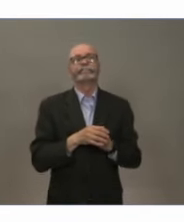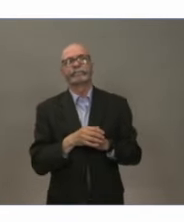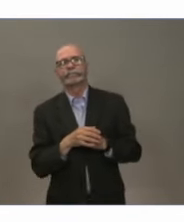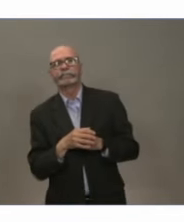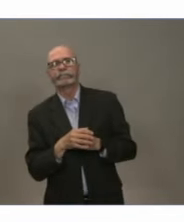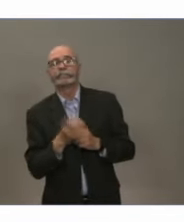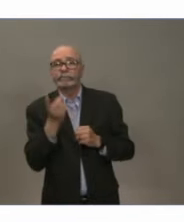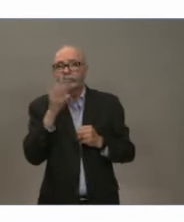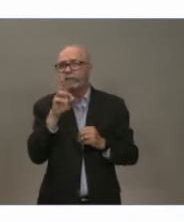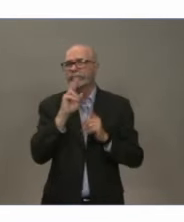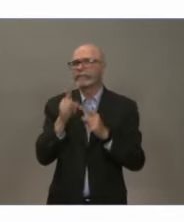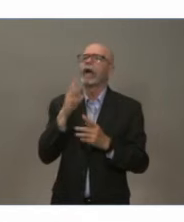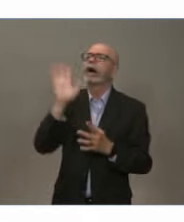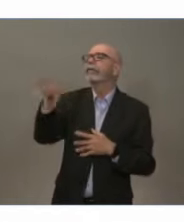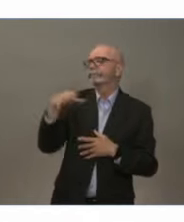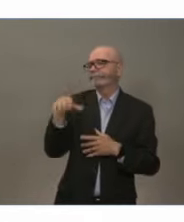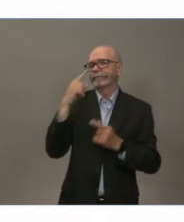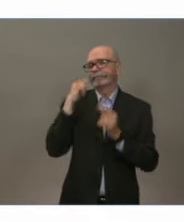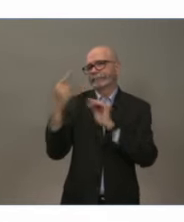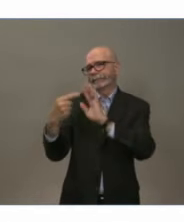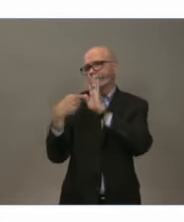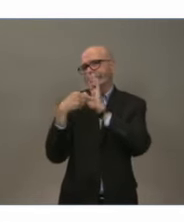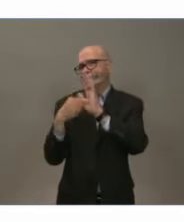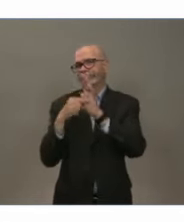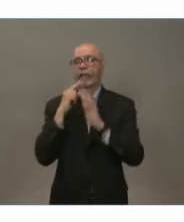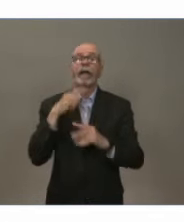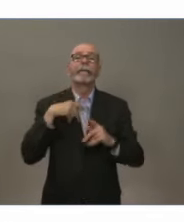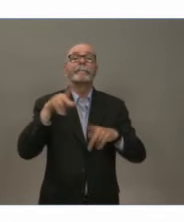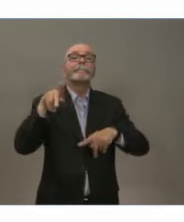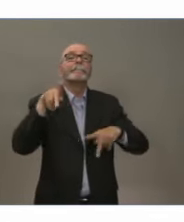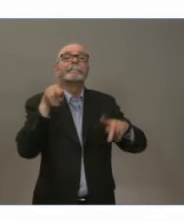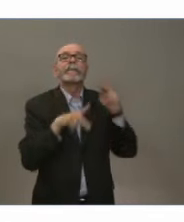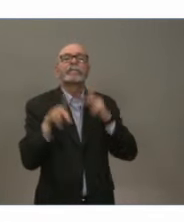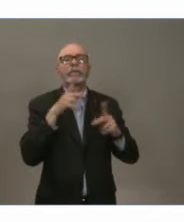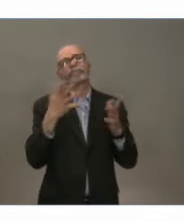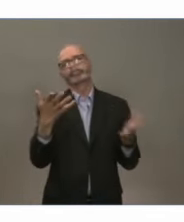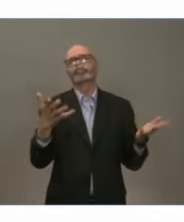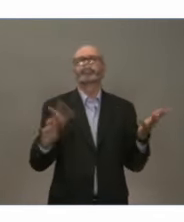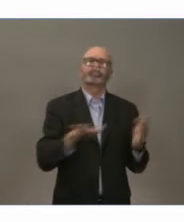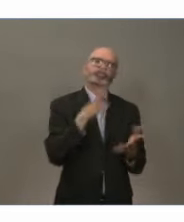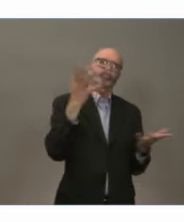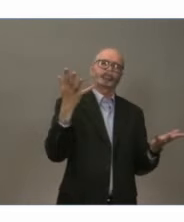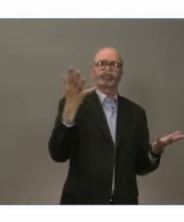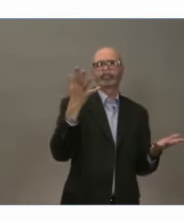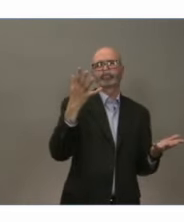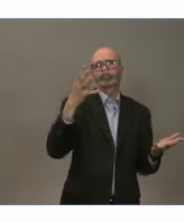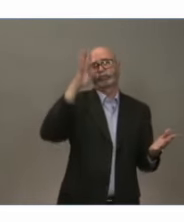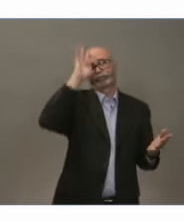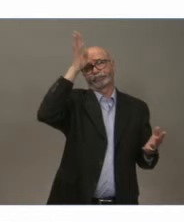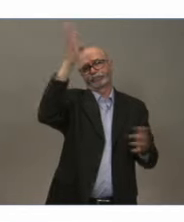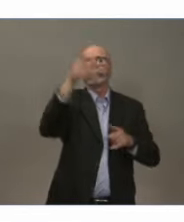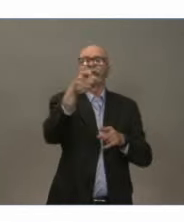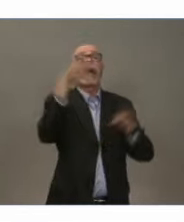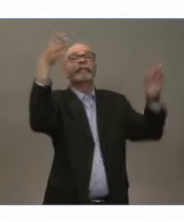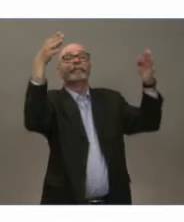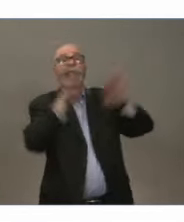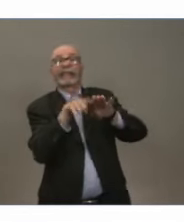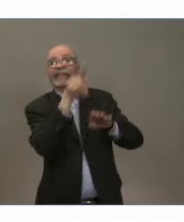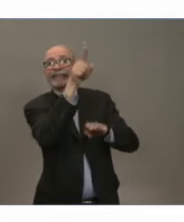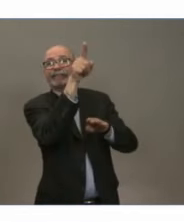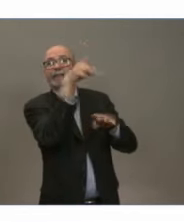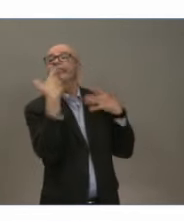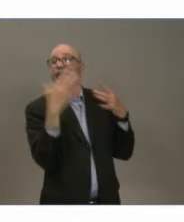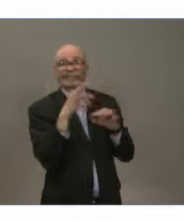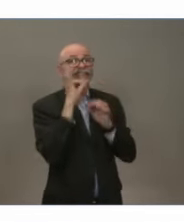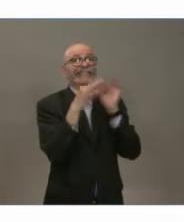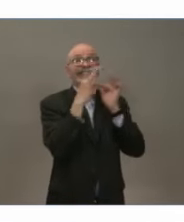for example, there could be people that are tested who live in the valley but are tested in Windsor. But we've looked at that, and the numbers